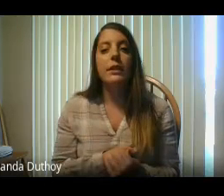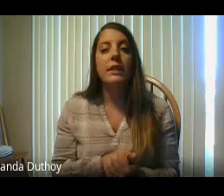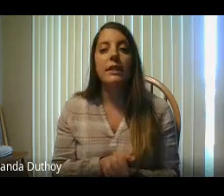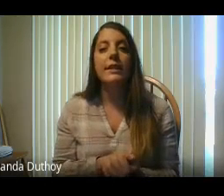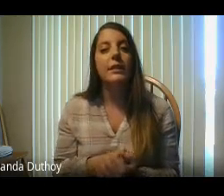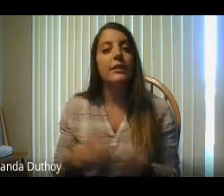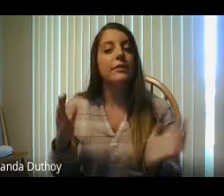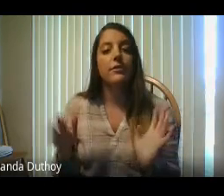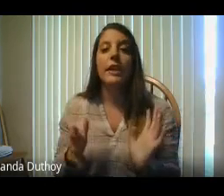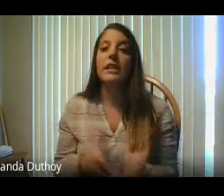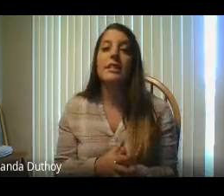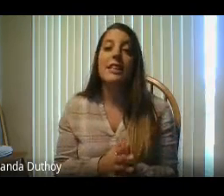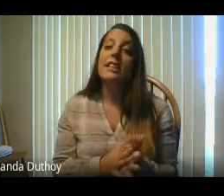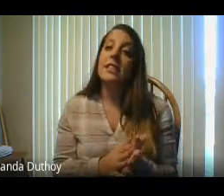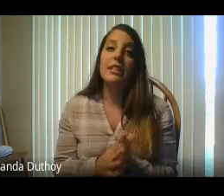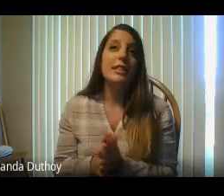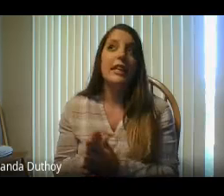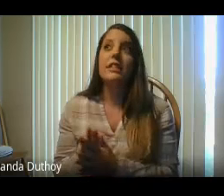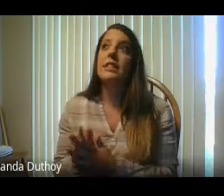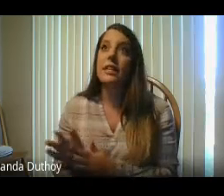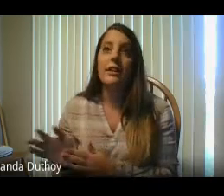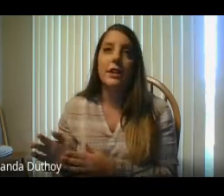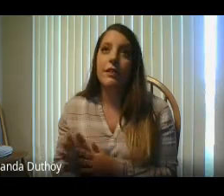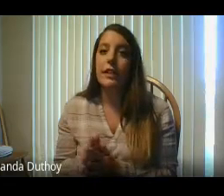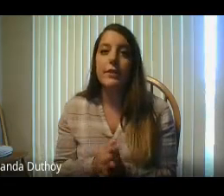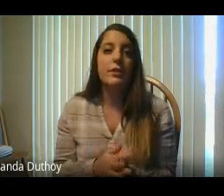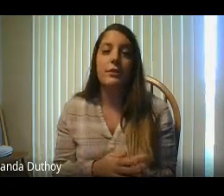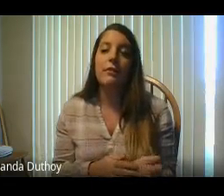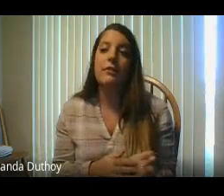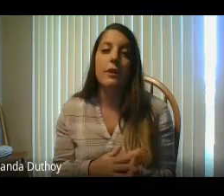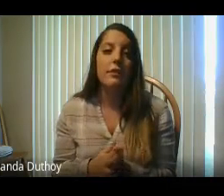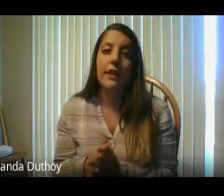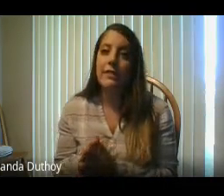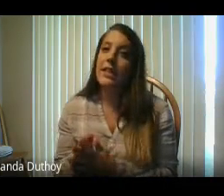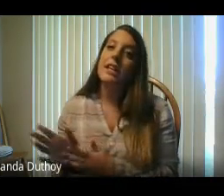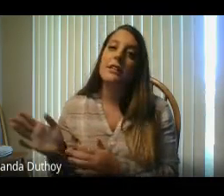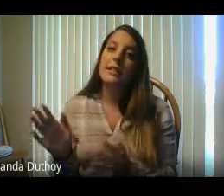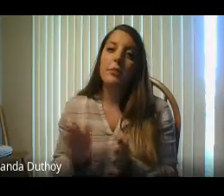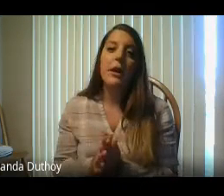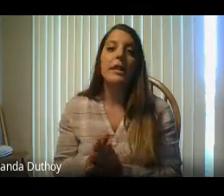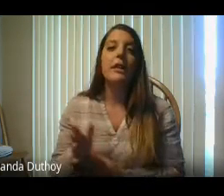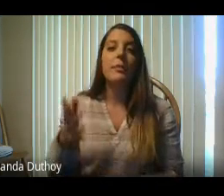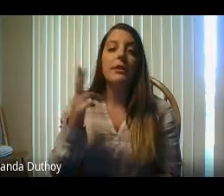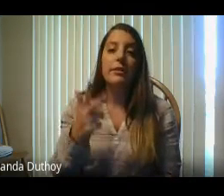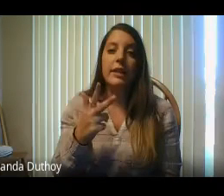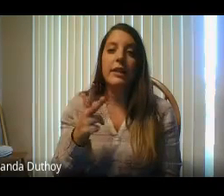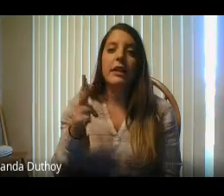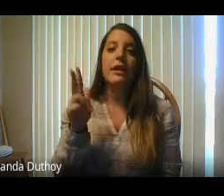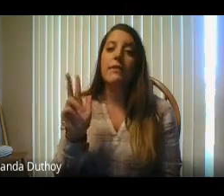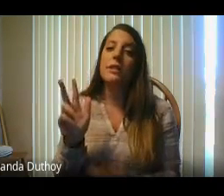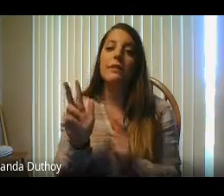that everyone, forgets to this day still, even in level 2, level 4, level 5. This is important.